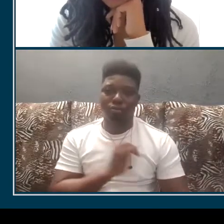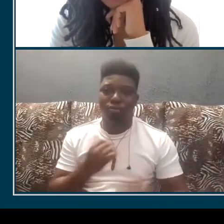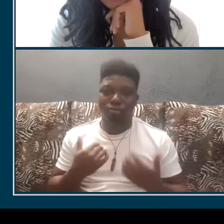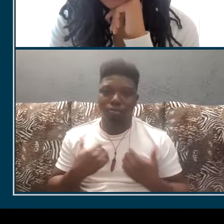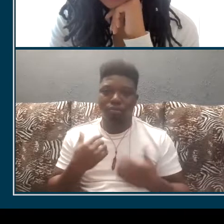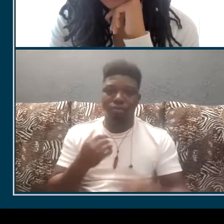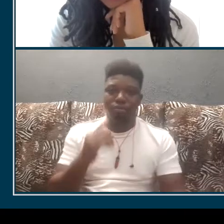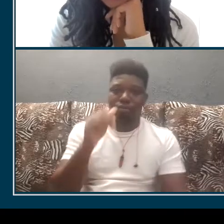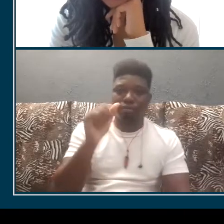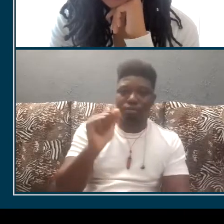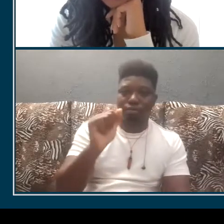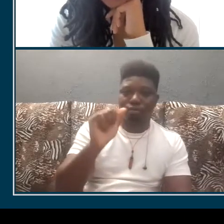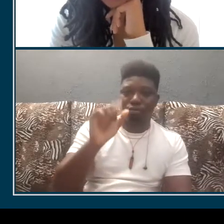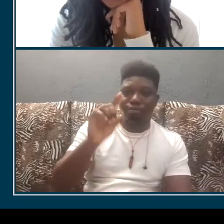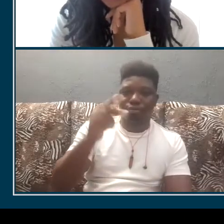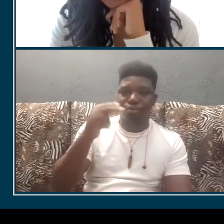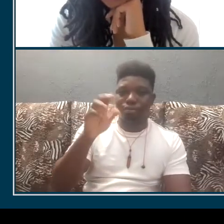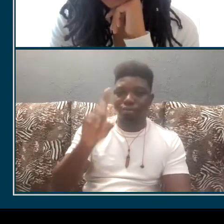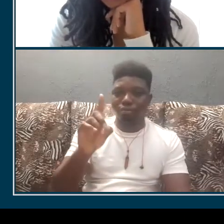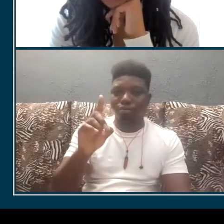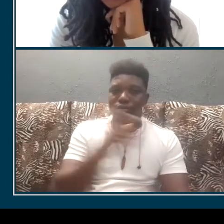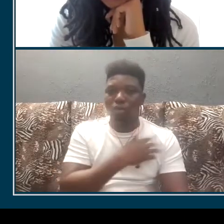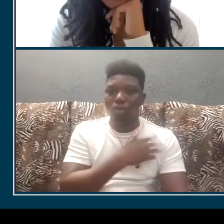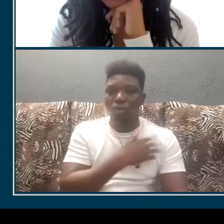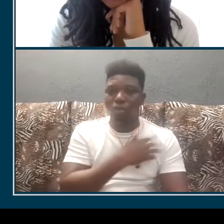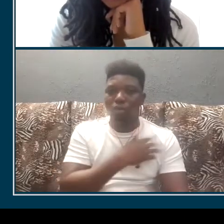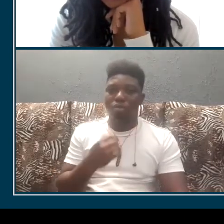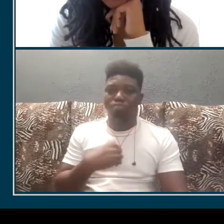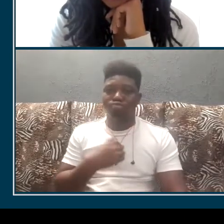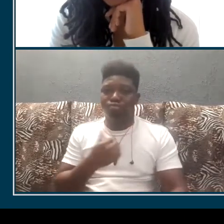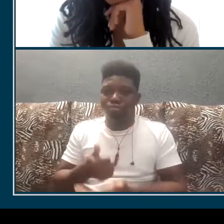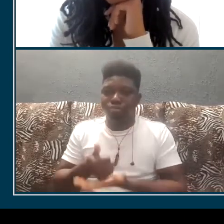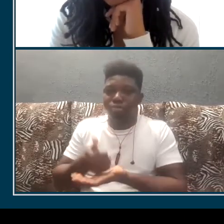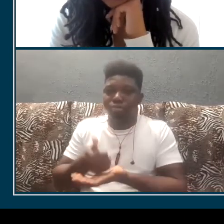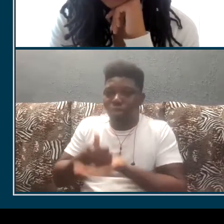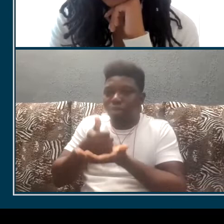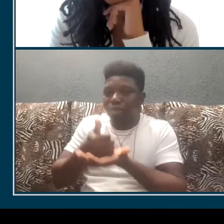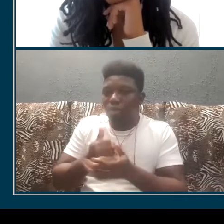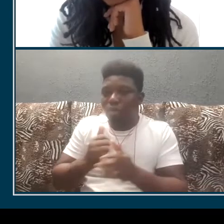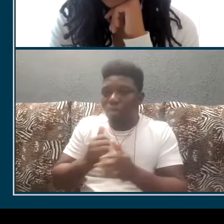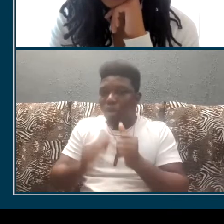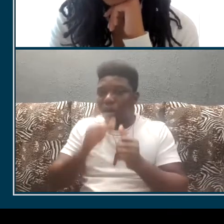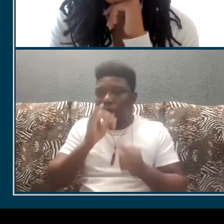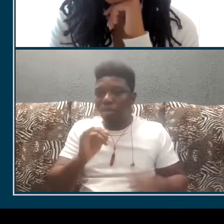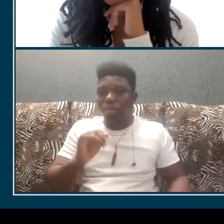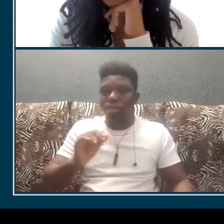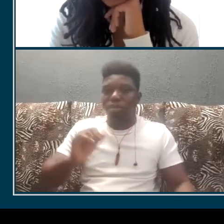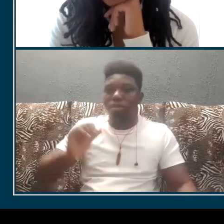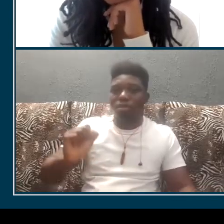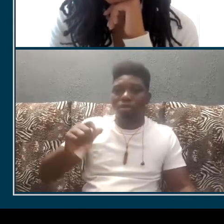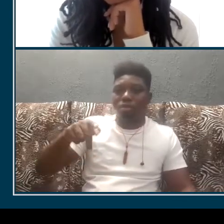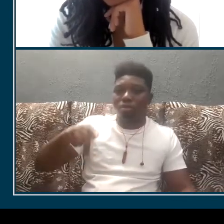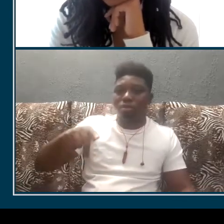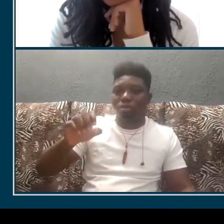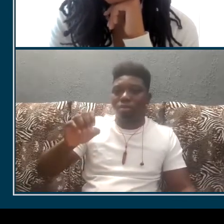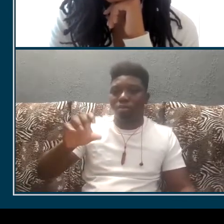I'm ASD, which is on the spectrum, autism spectrum. And